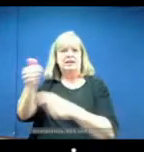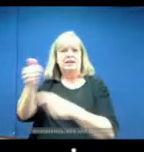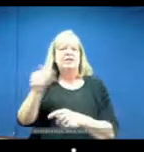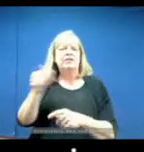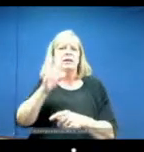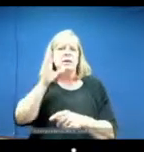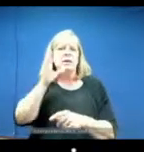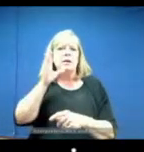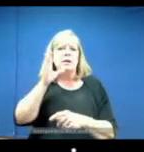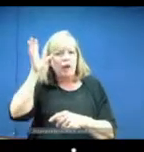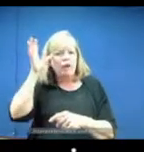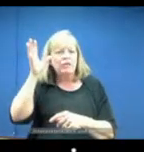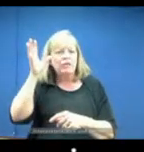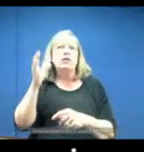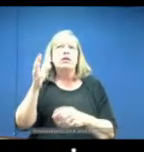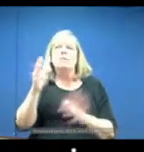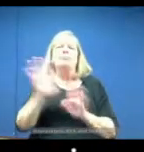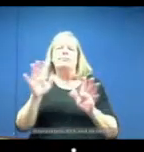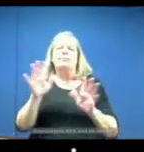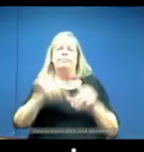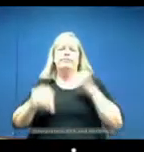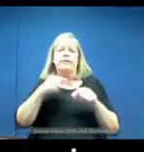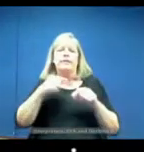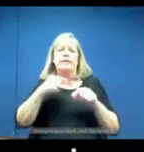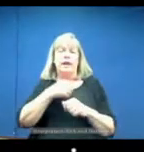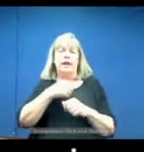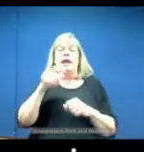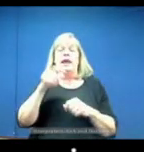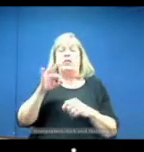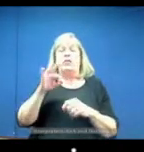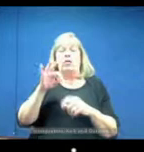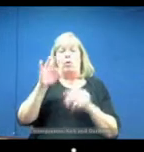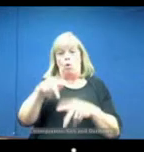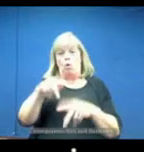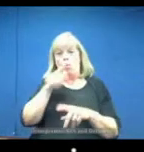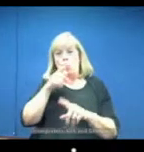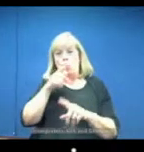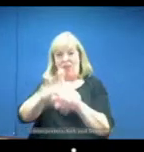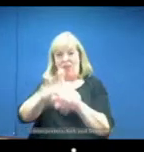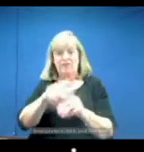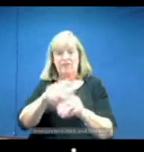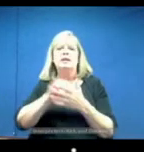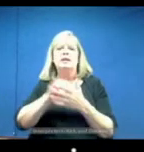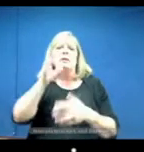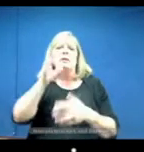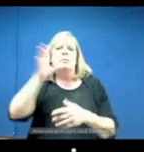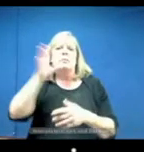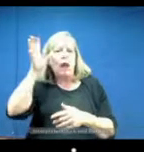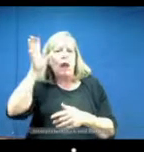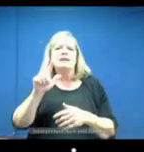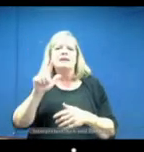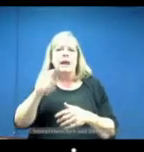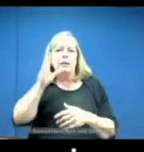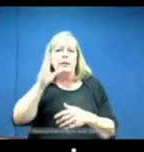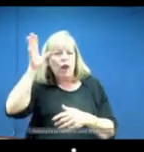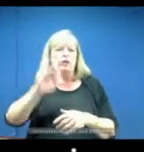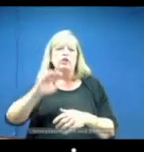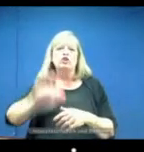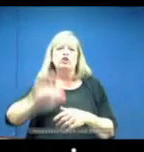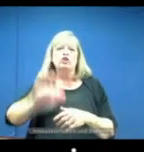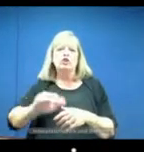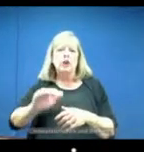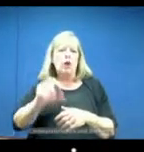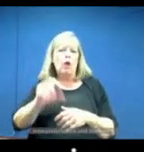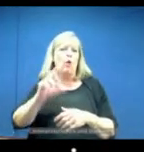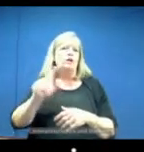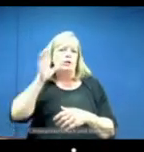if the person filing, is a parent, step-parent, child, or stepchild of